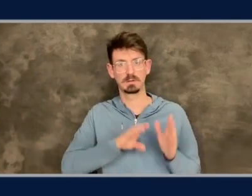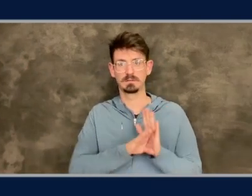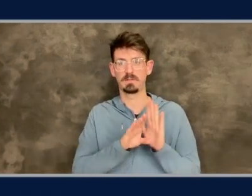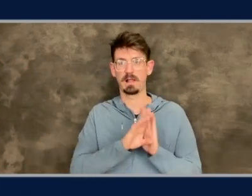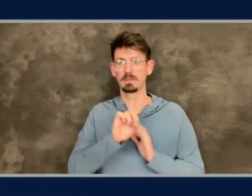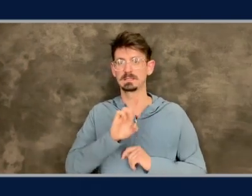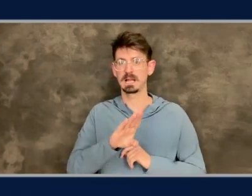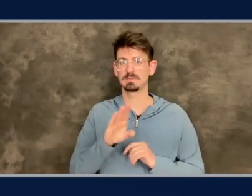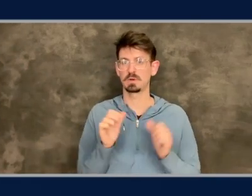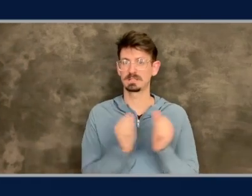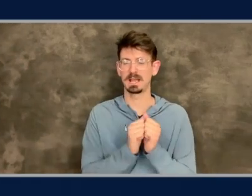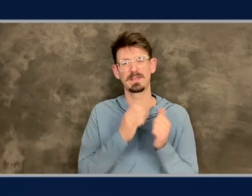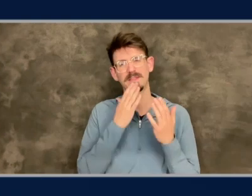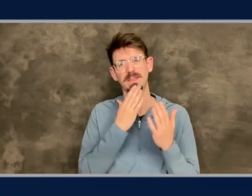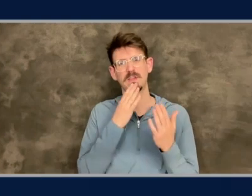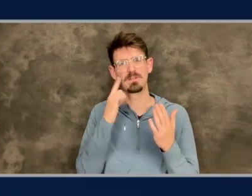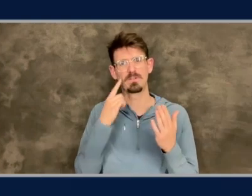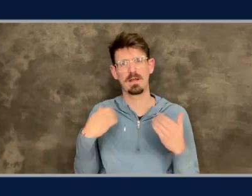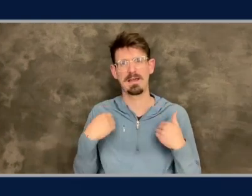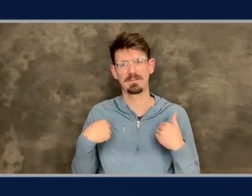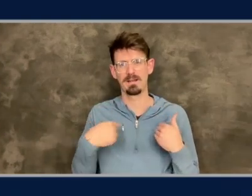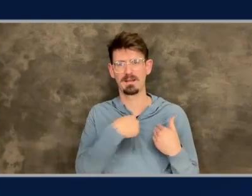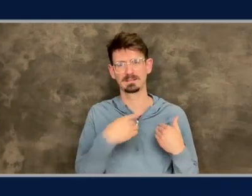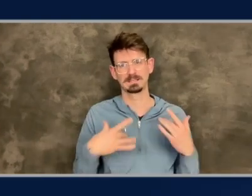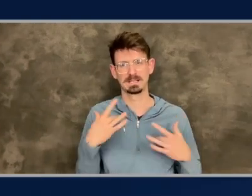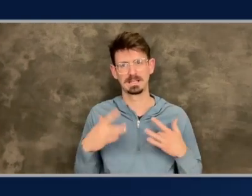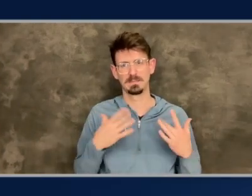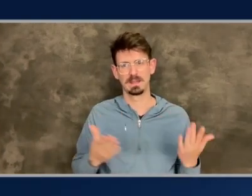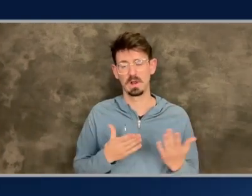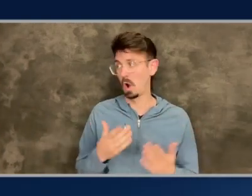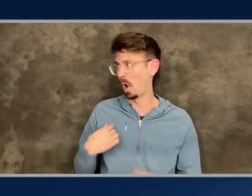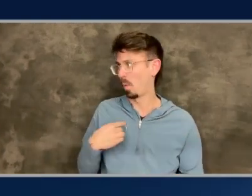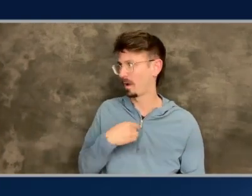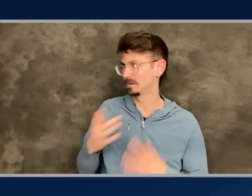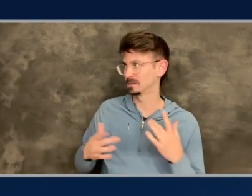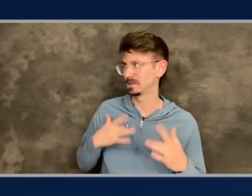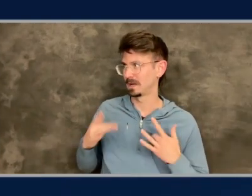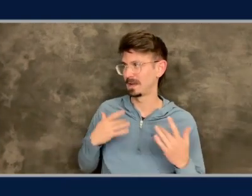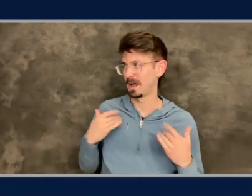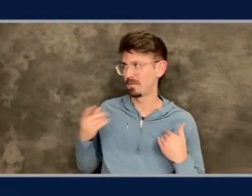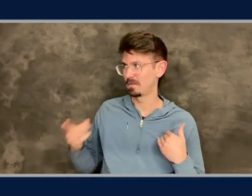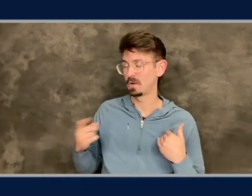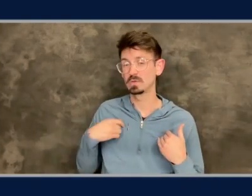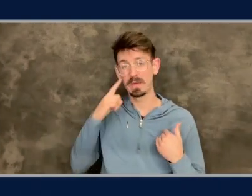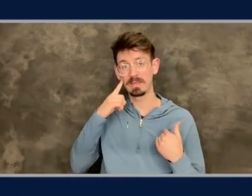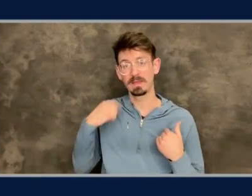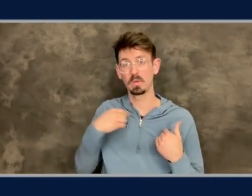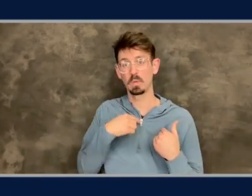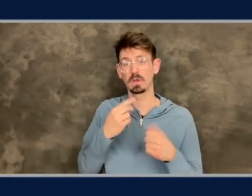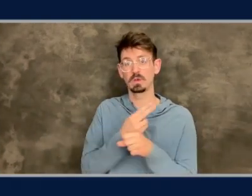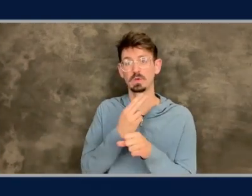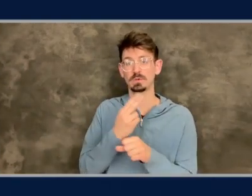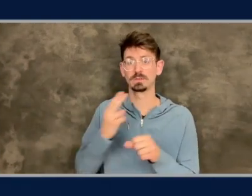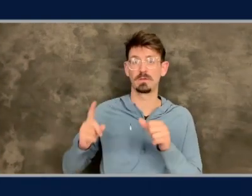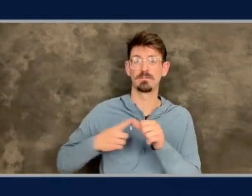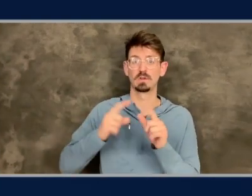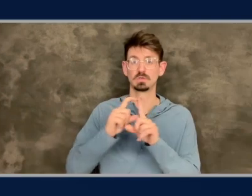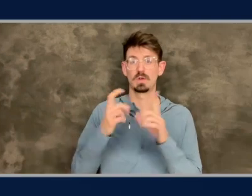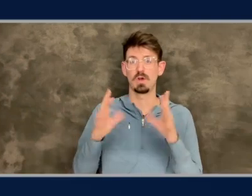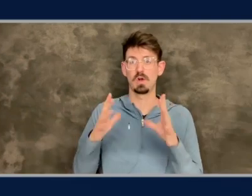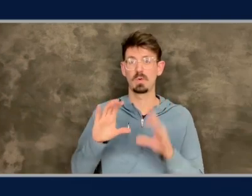to be here. Thank you for having us. No, we are really happy to have you. And so I think we've used the first word here already, Fiona.